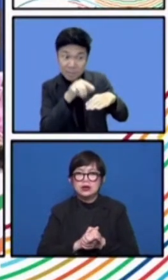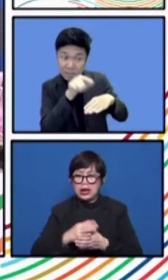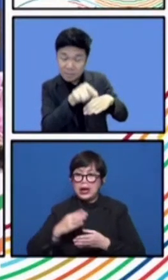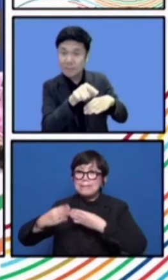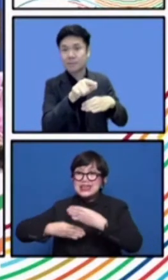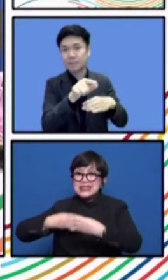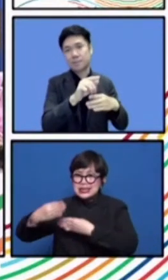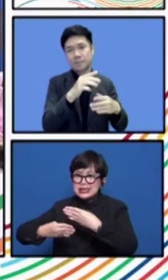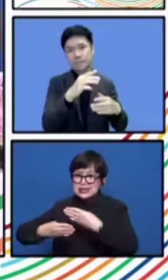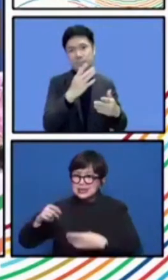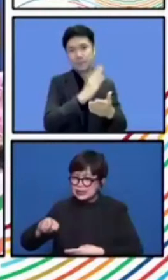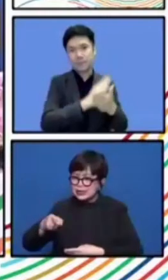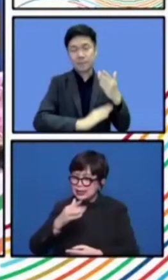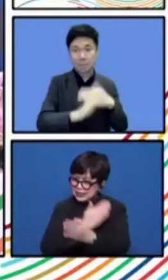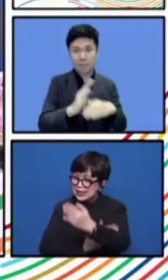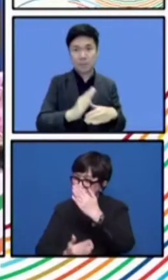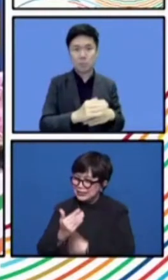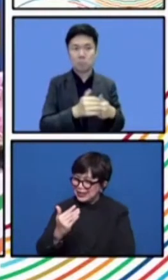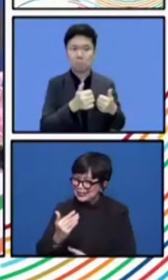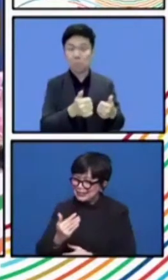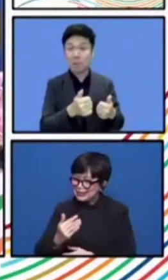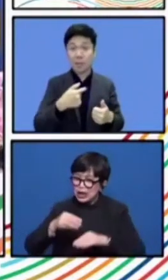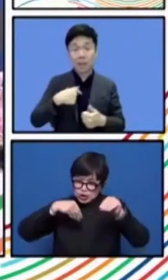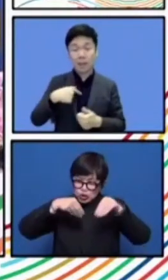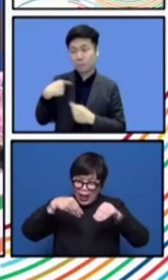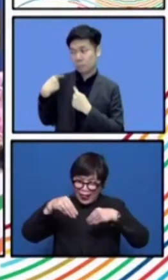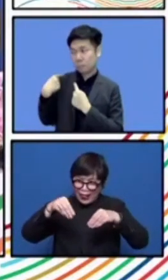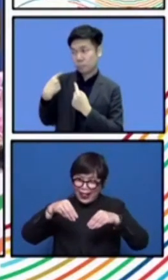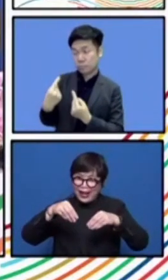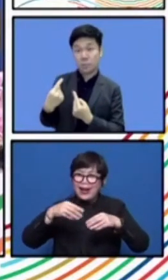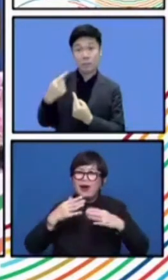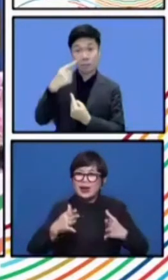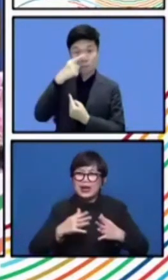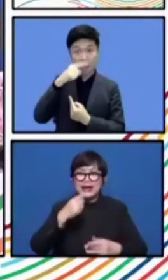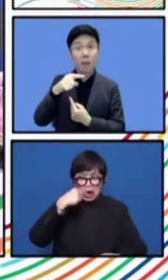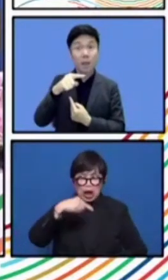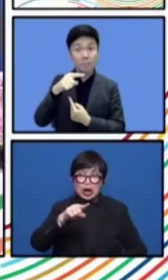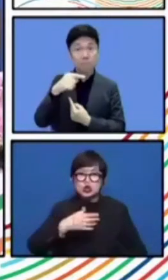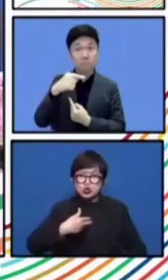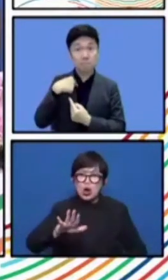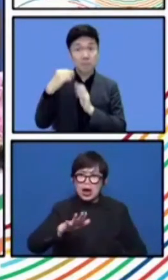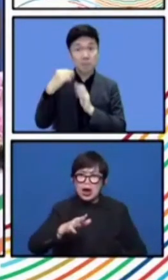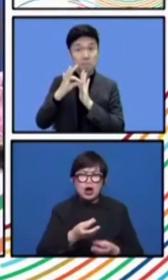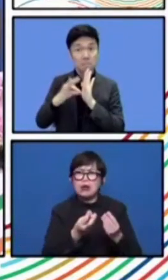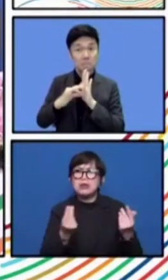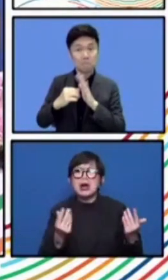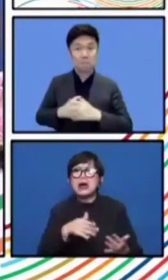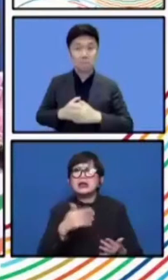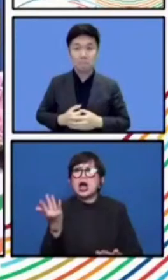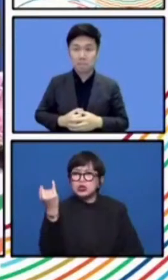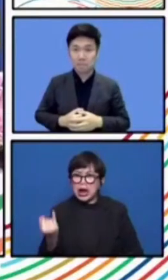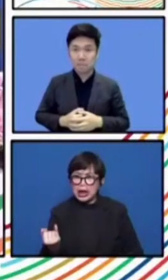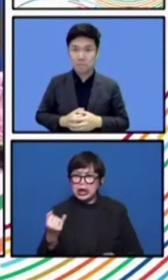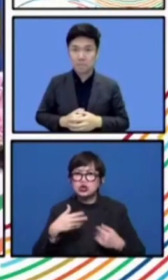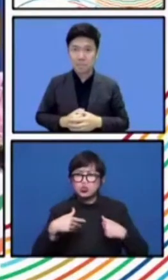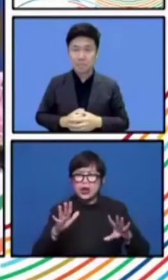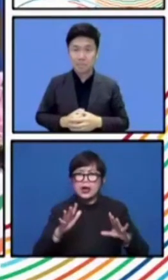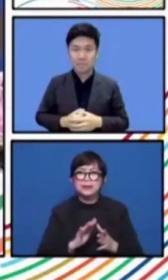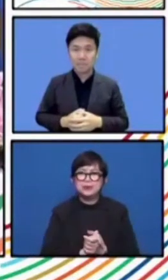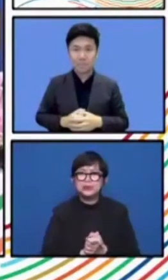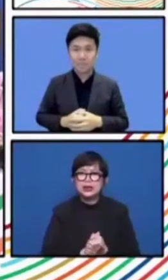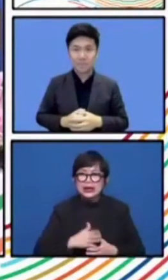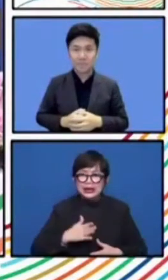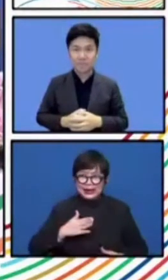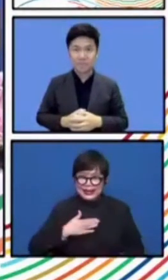and Thailand has been doing that for a few years now we're still on our way to make